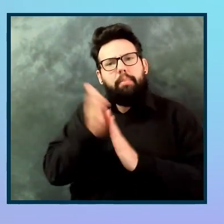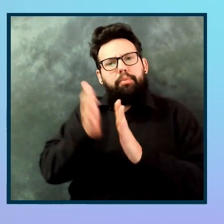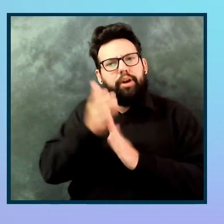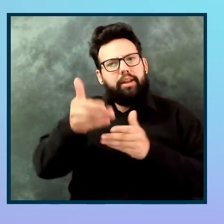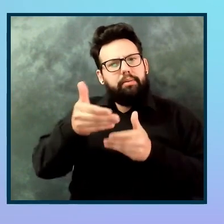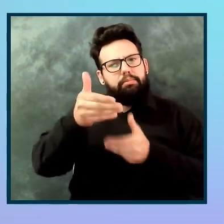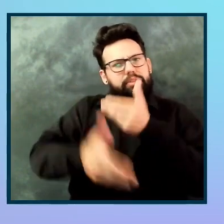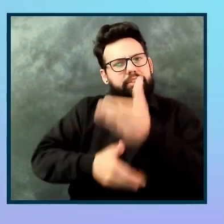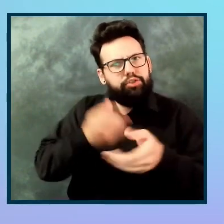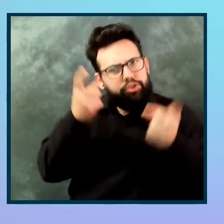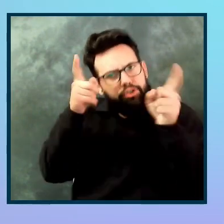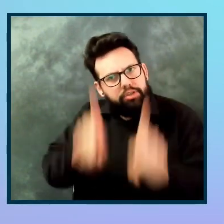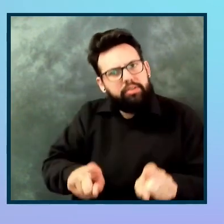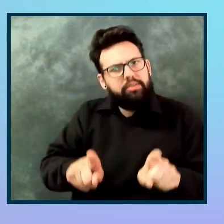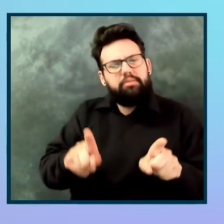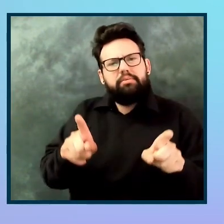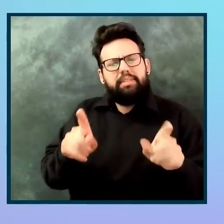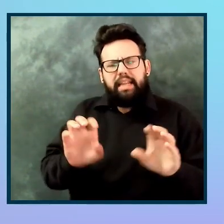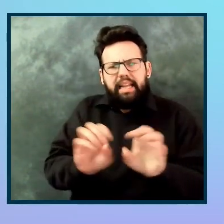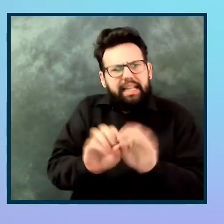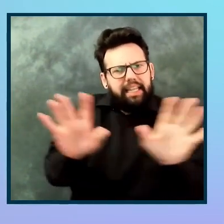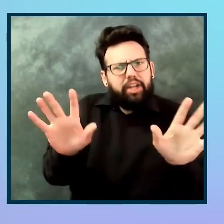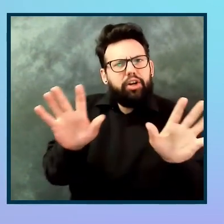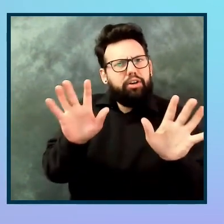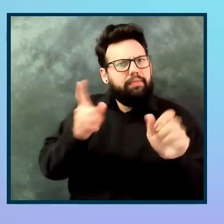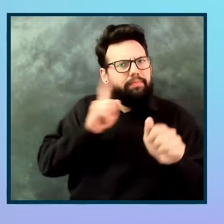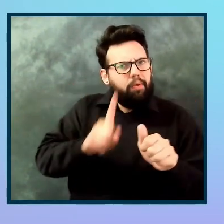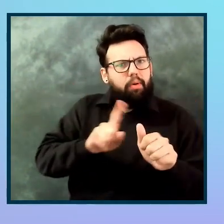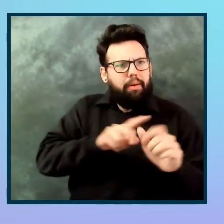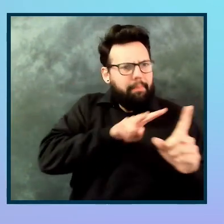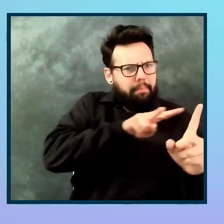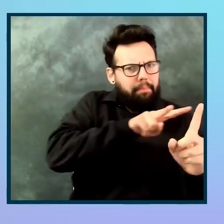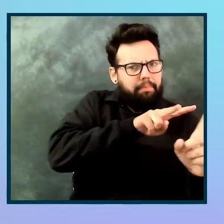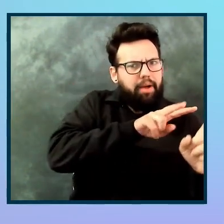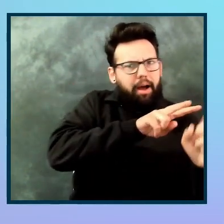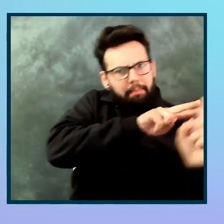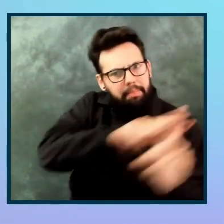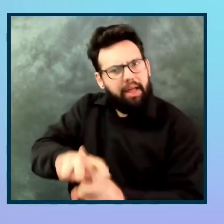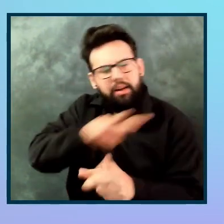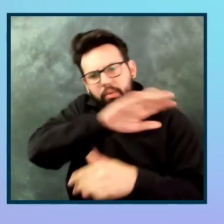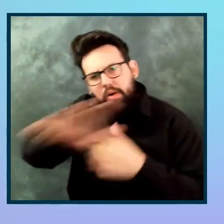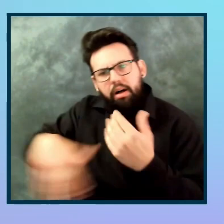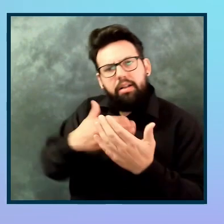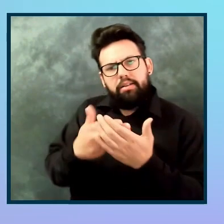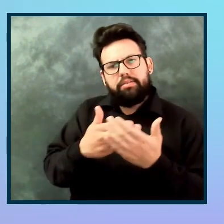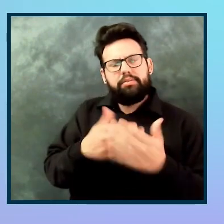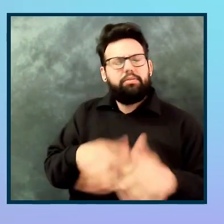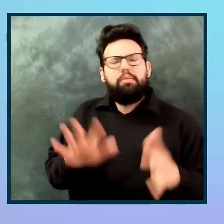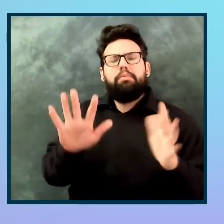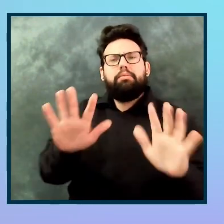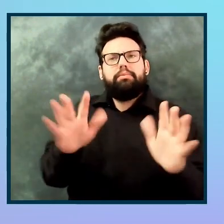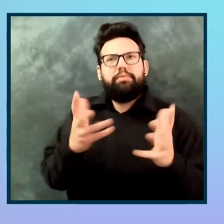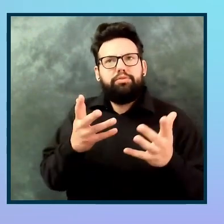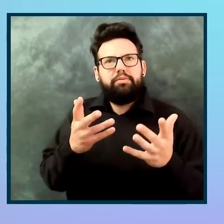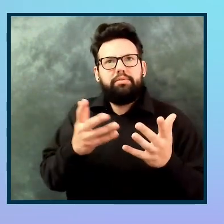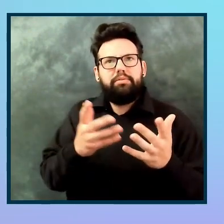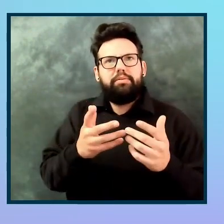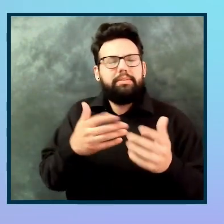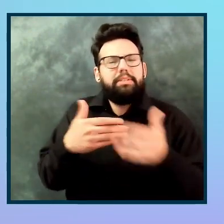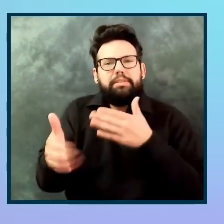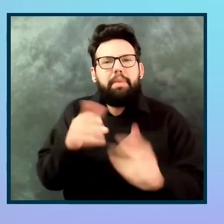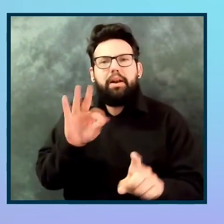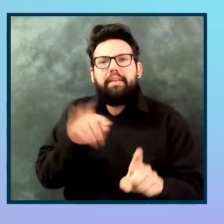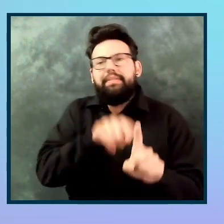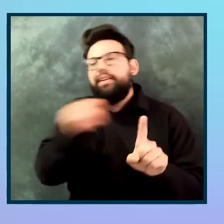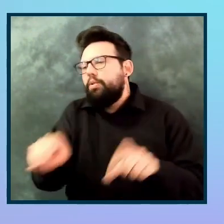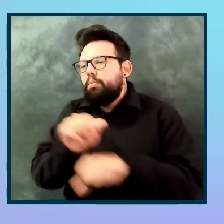We want to make sure we have those well-defined. And so it doesn't matter if you're working on this game or